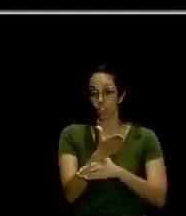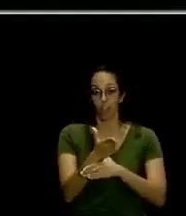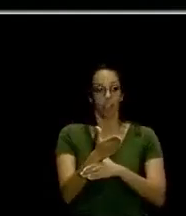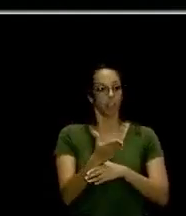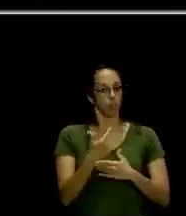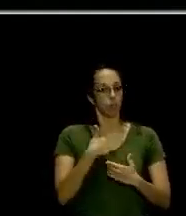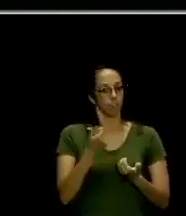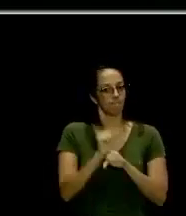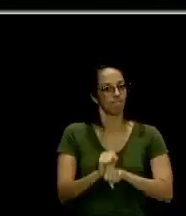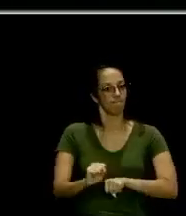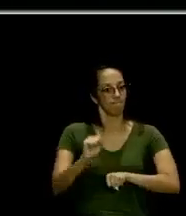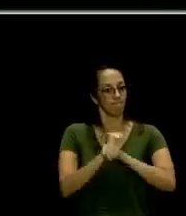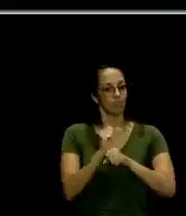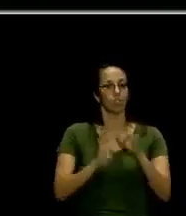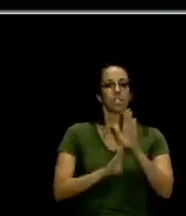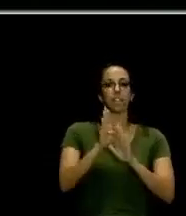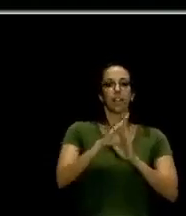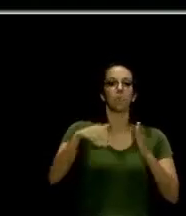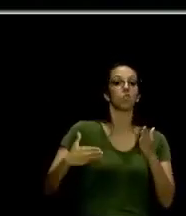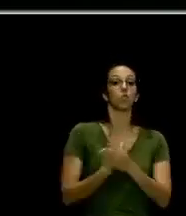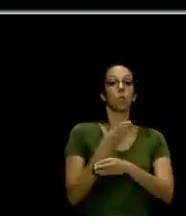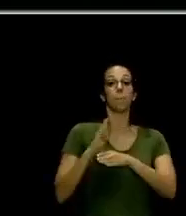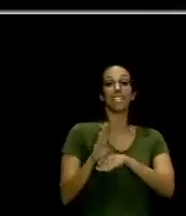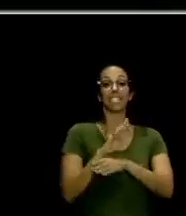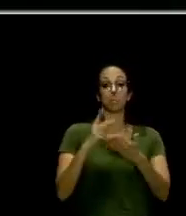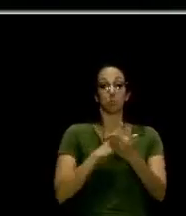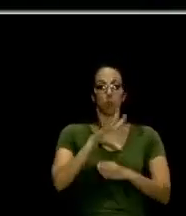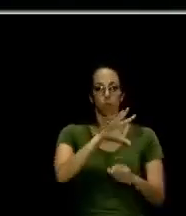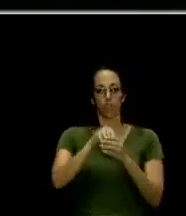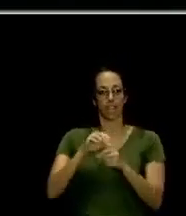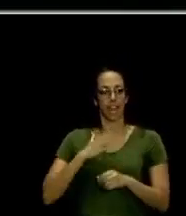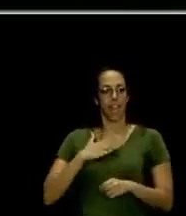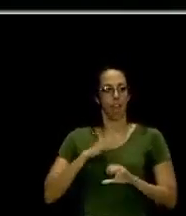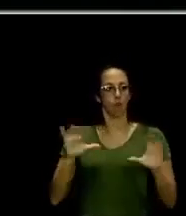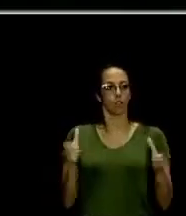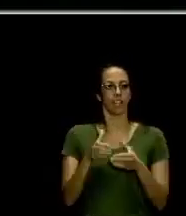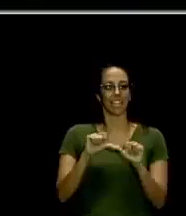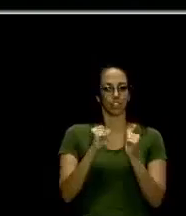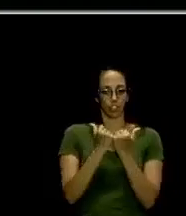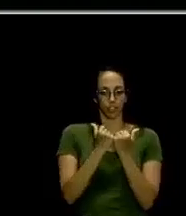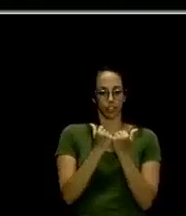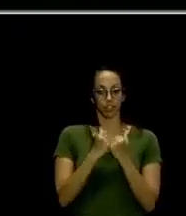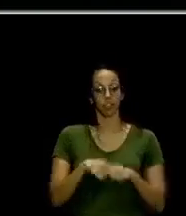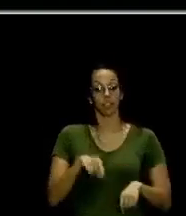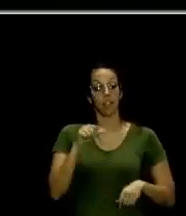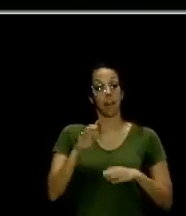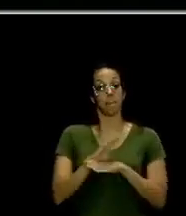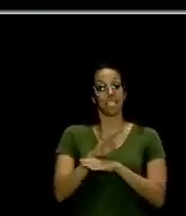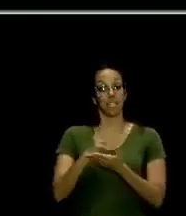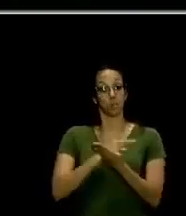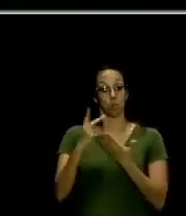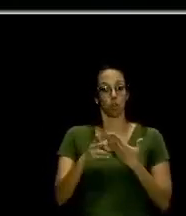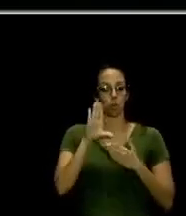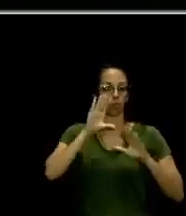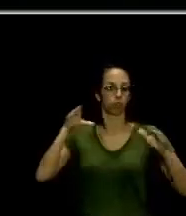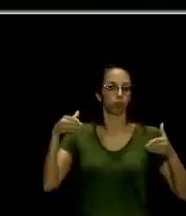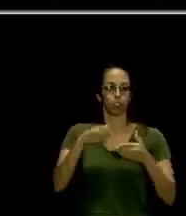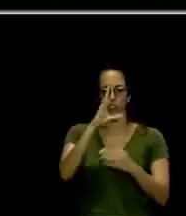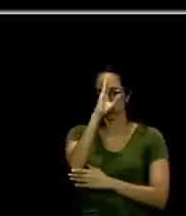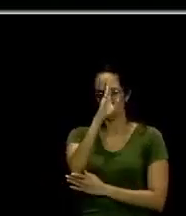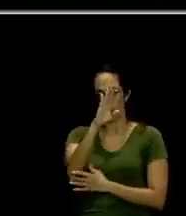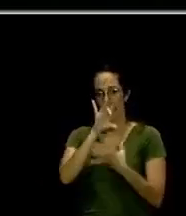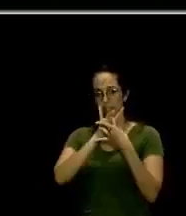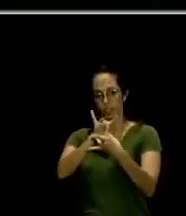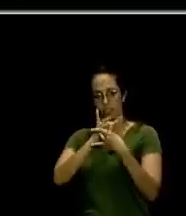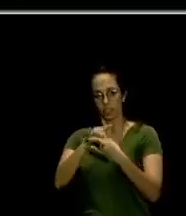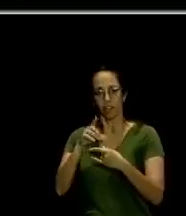underway to develop a new business program within our agency. This program will focus on providing direct connectivity to an eager and